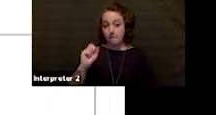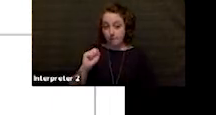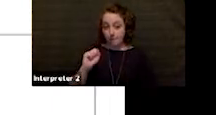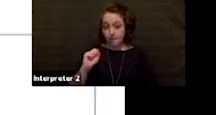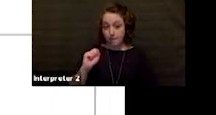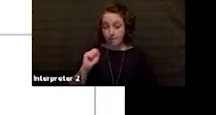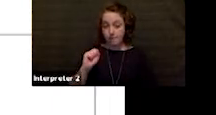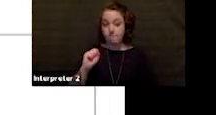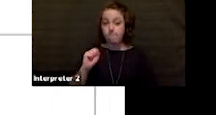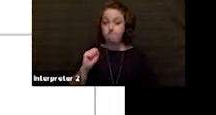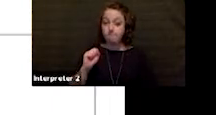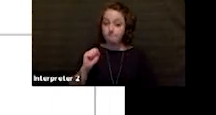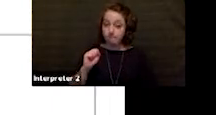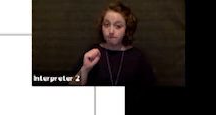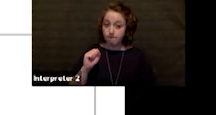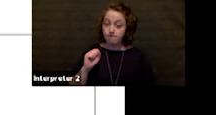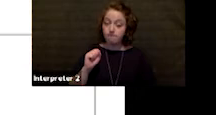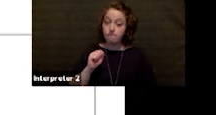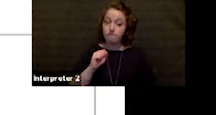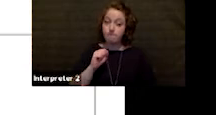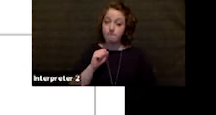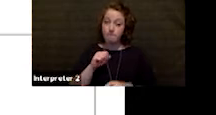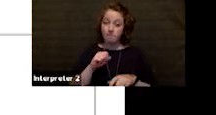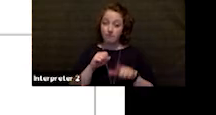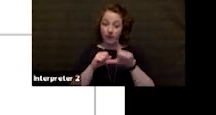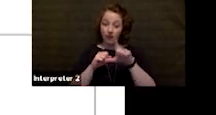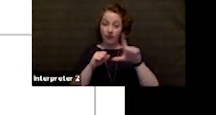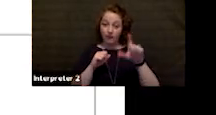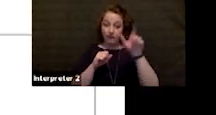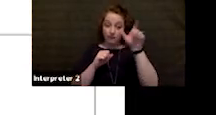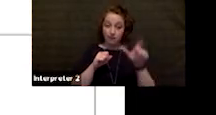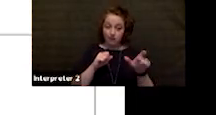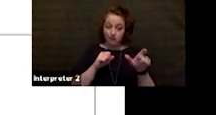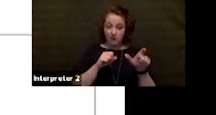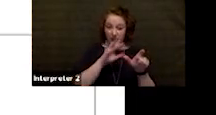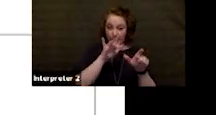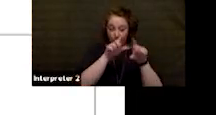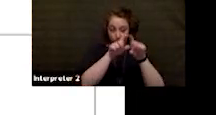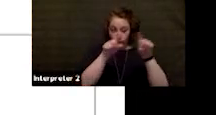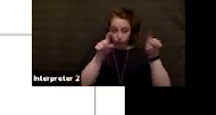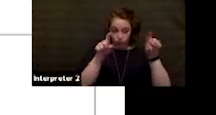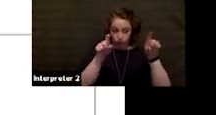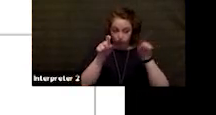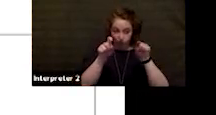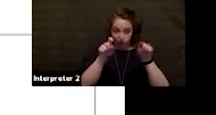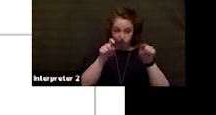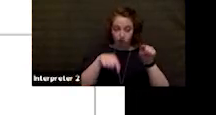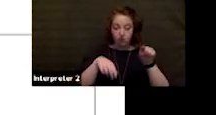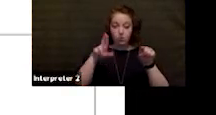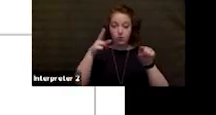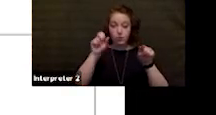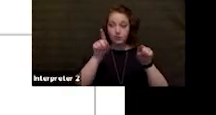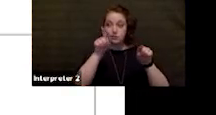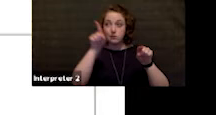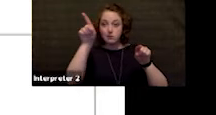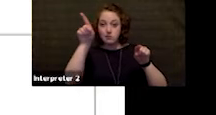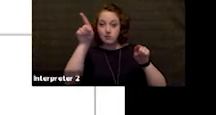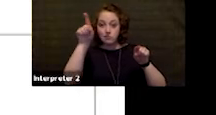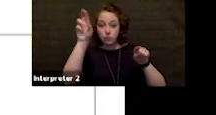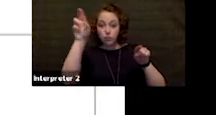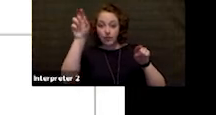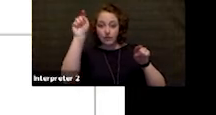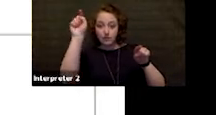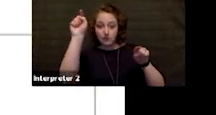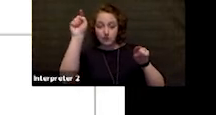the middle left grid, and then you see University High School up to the top right, and then you see the other